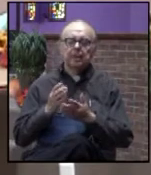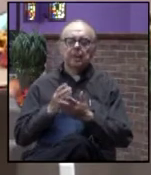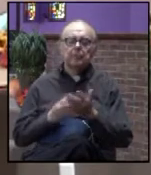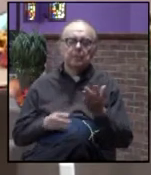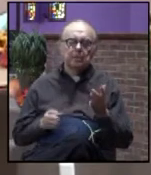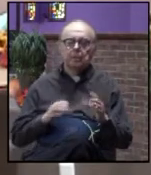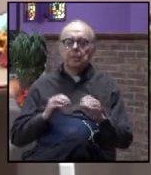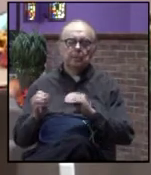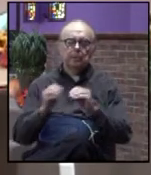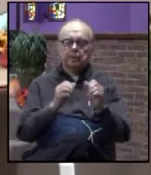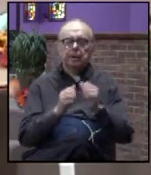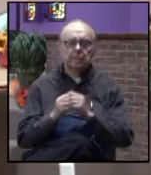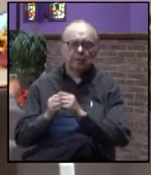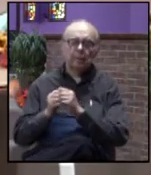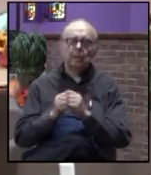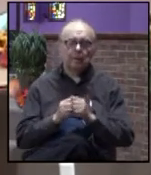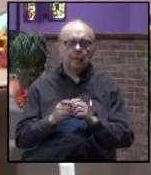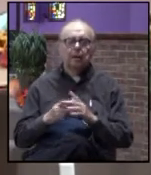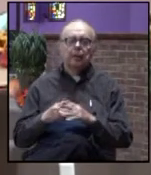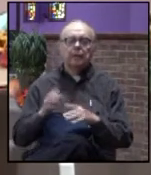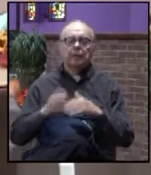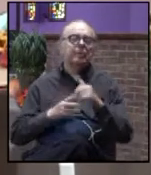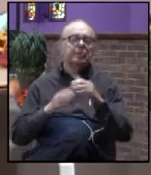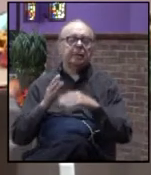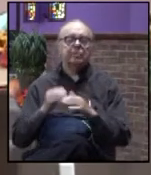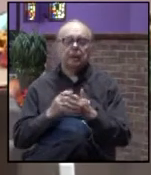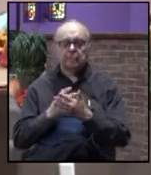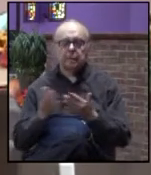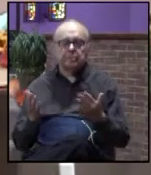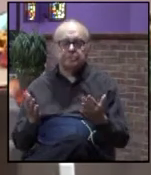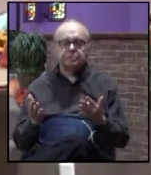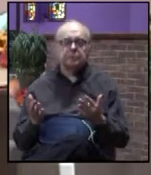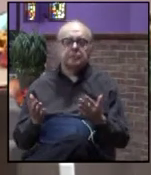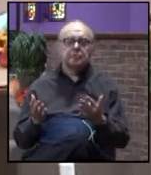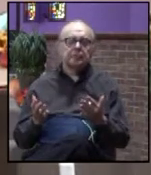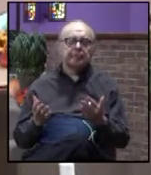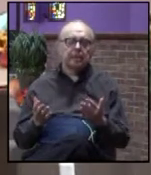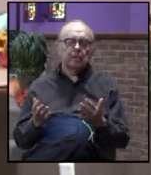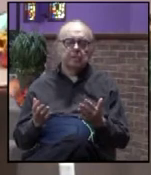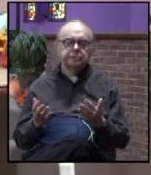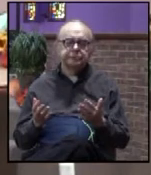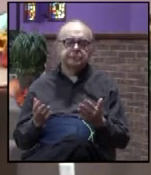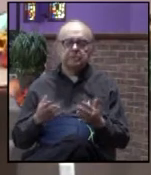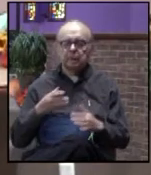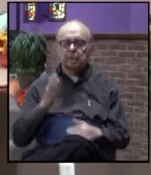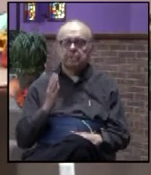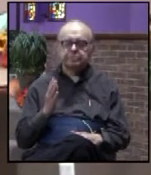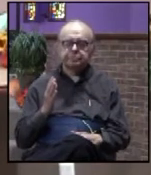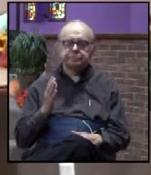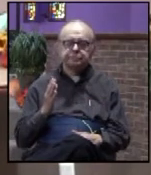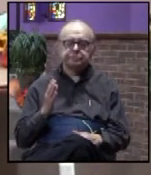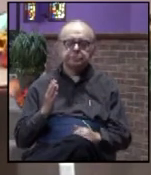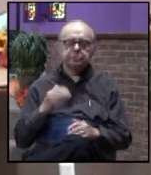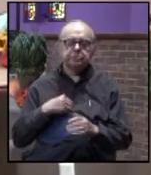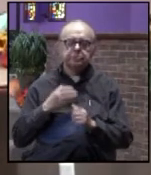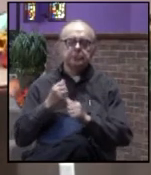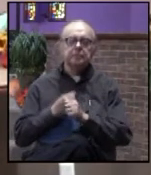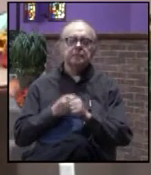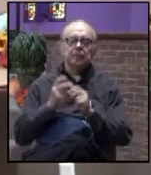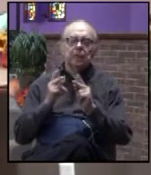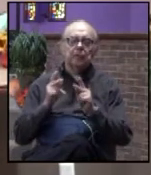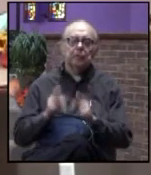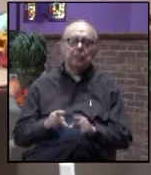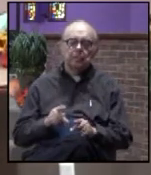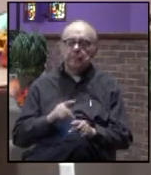start putting them together and you start building something. God has every one of you as a piece of Lego,